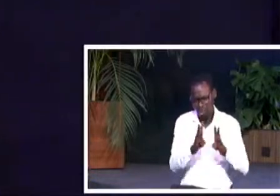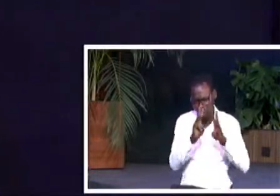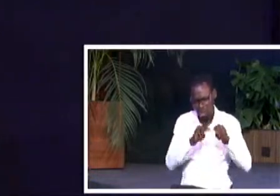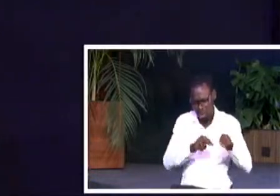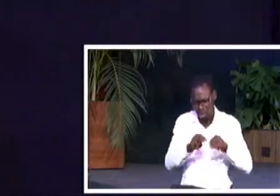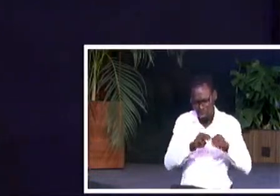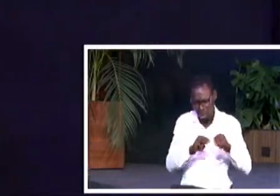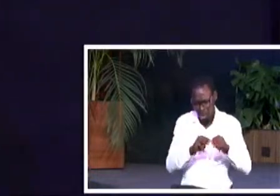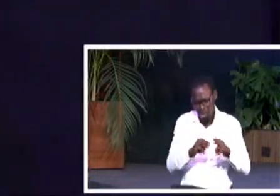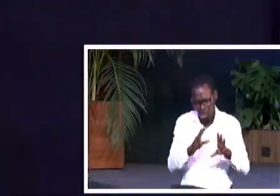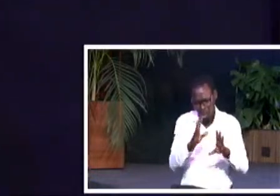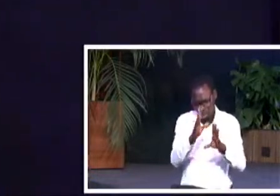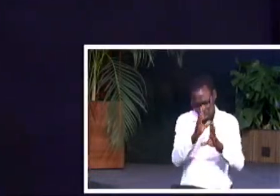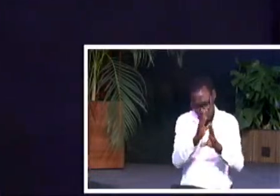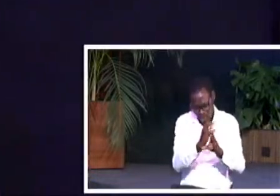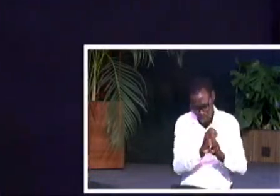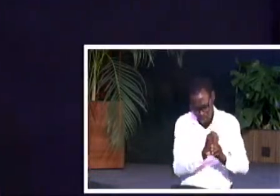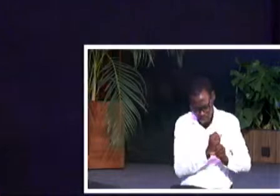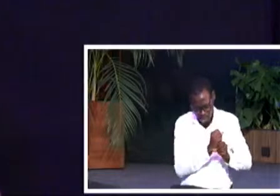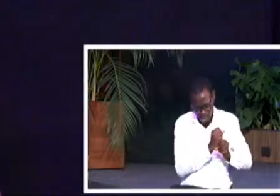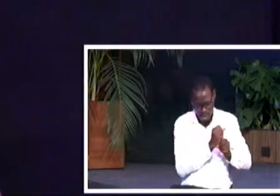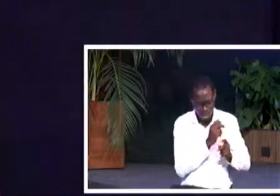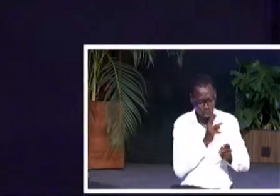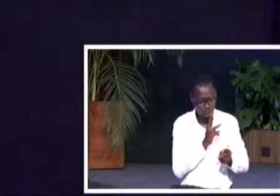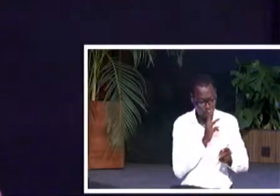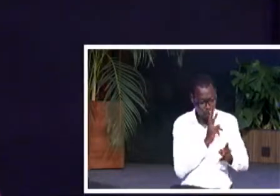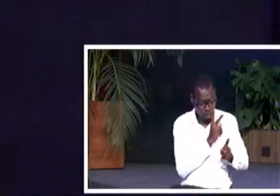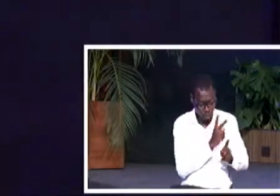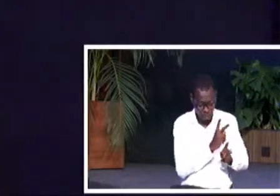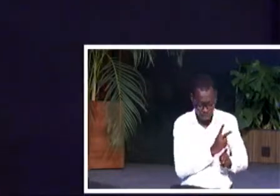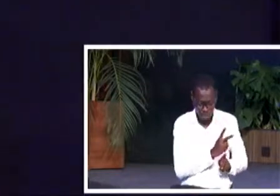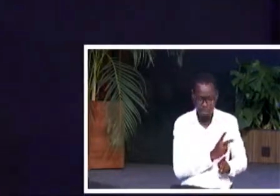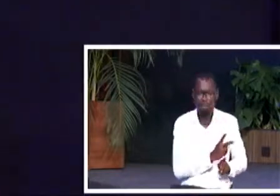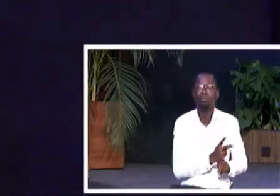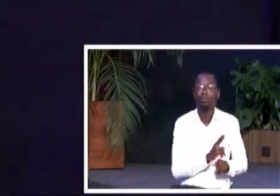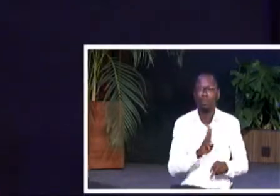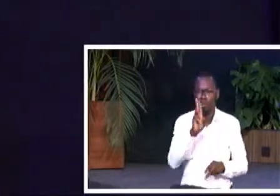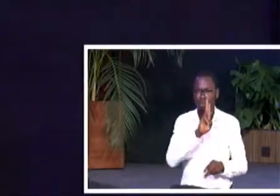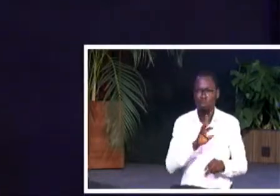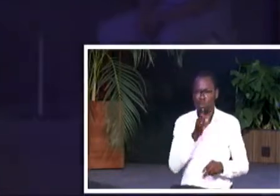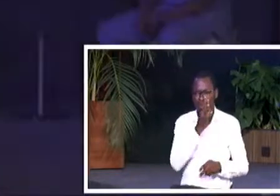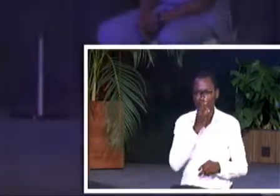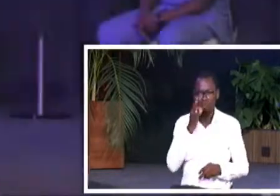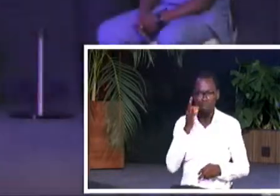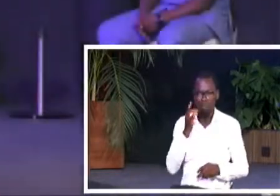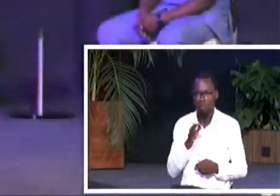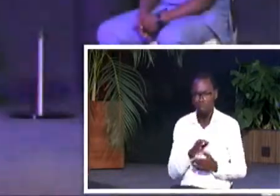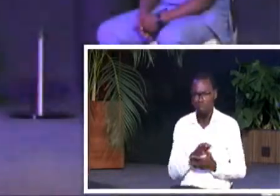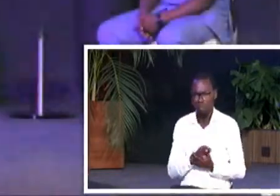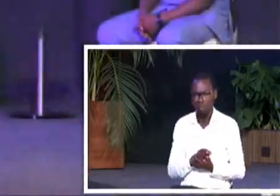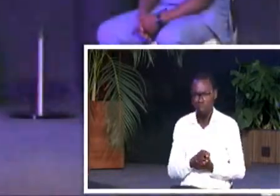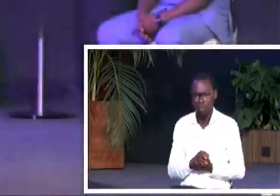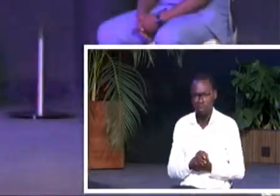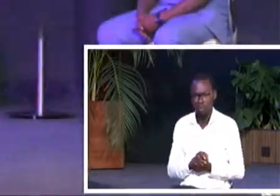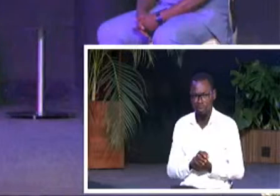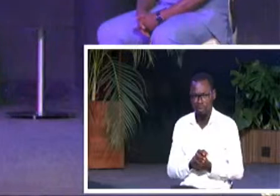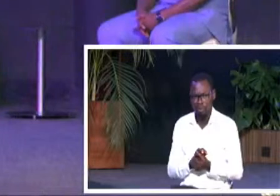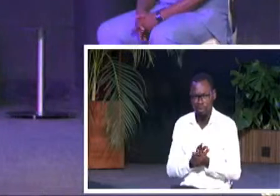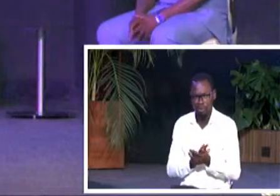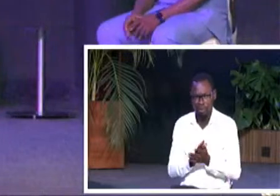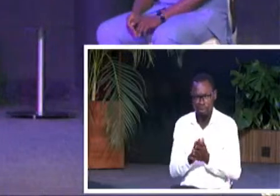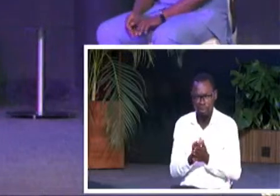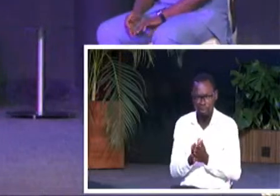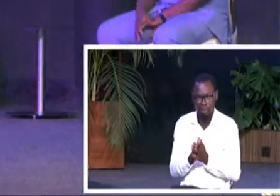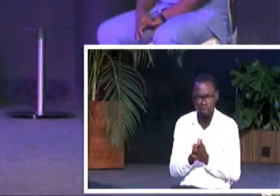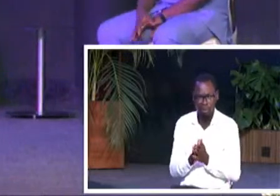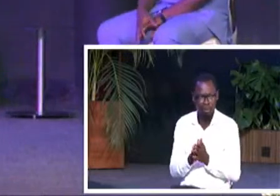of trapping that water that we can use for farming. Okay. Closing questions for the two of you. And